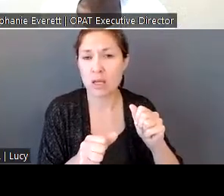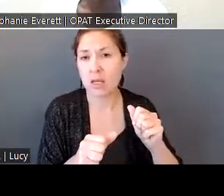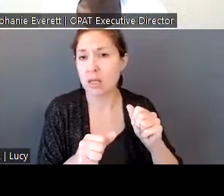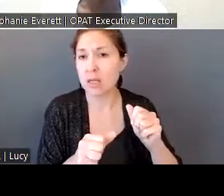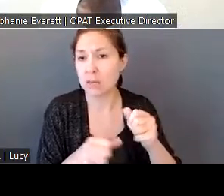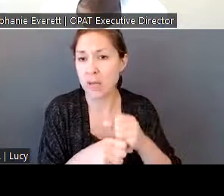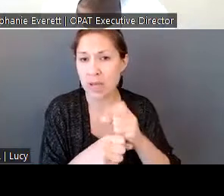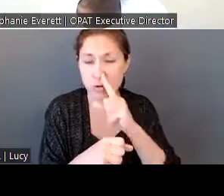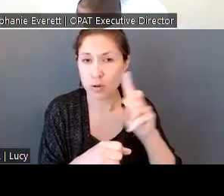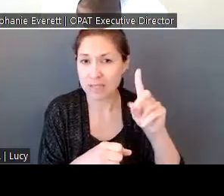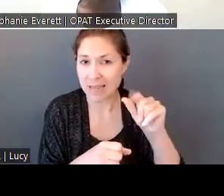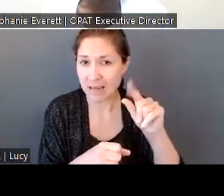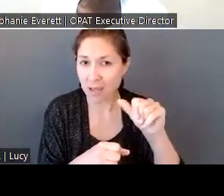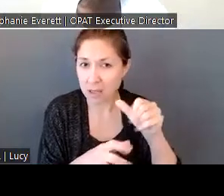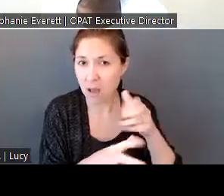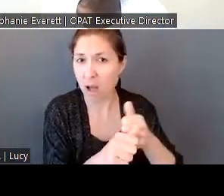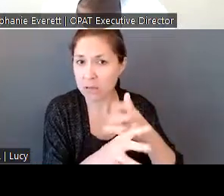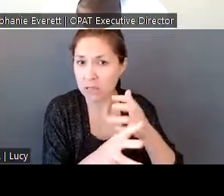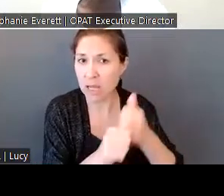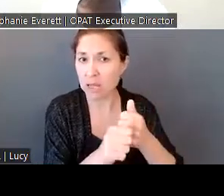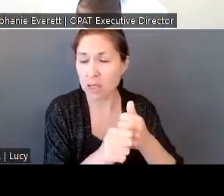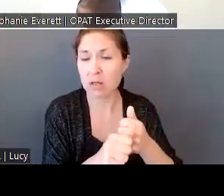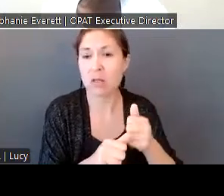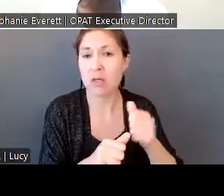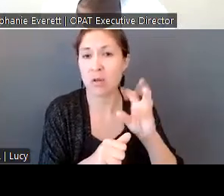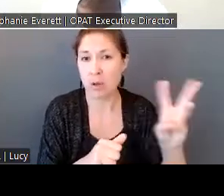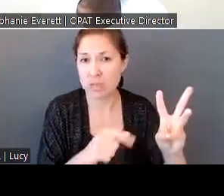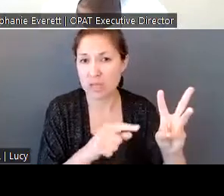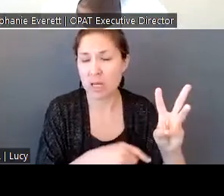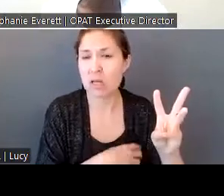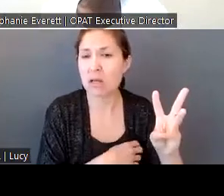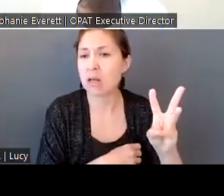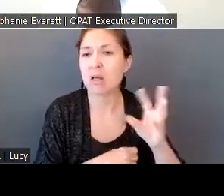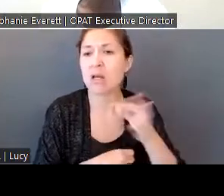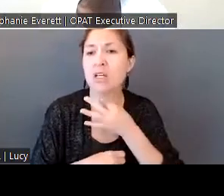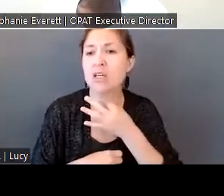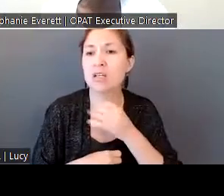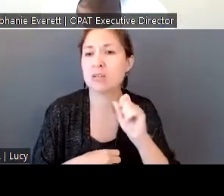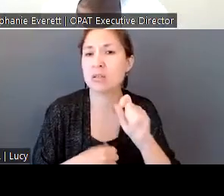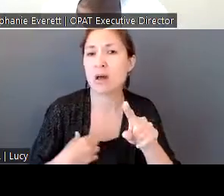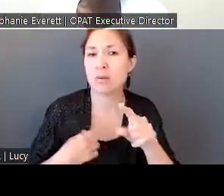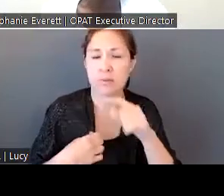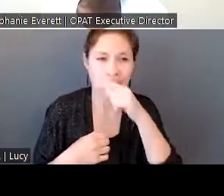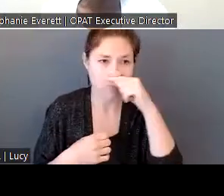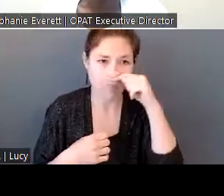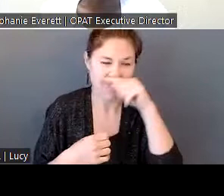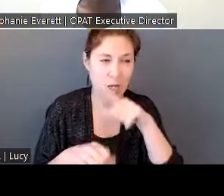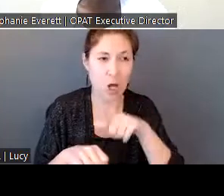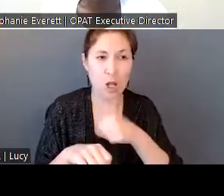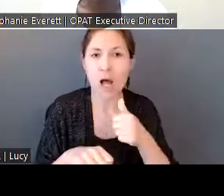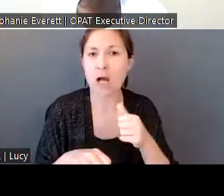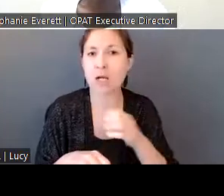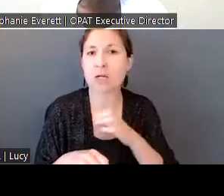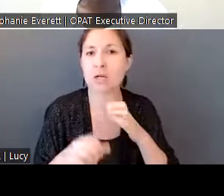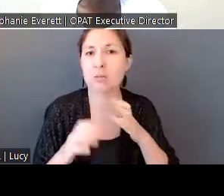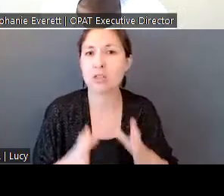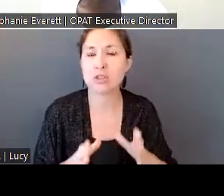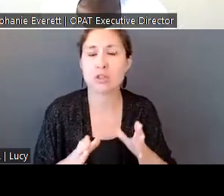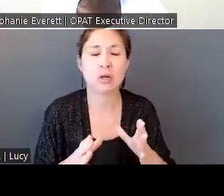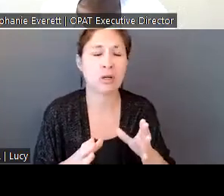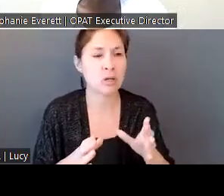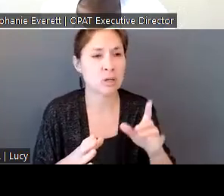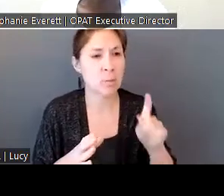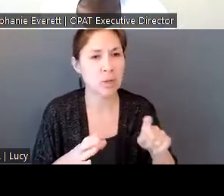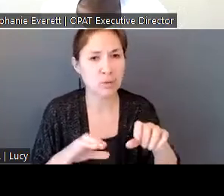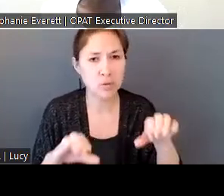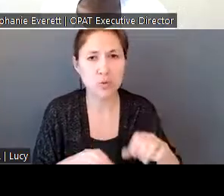Will your findings list how long does the commissioner have to act once you make a recommendation?